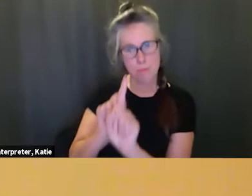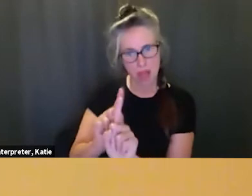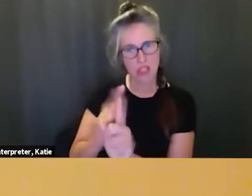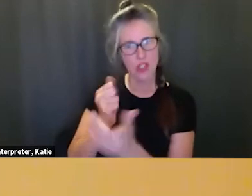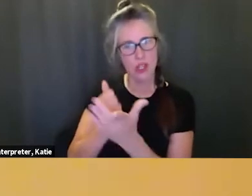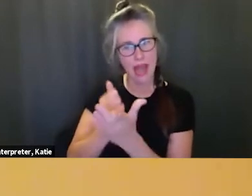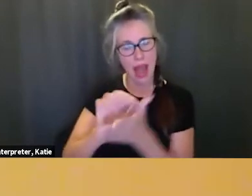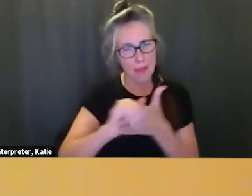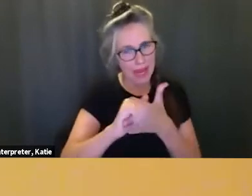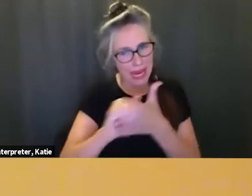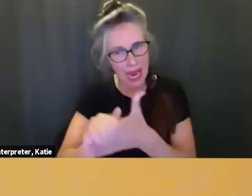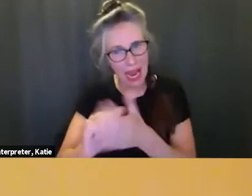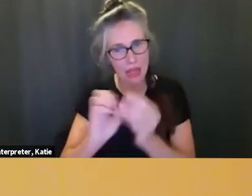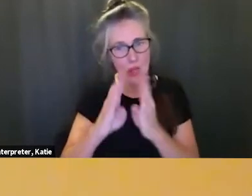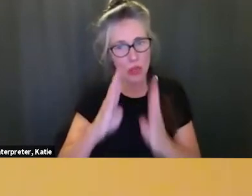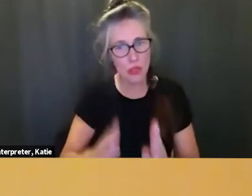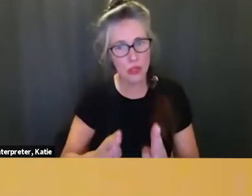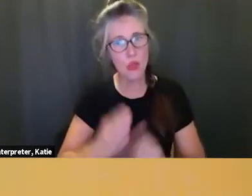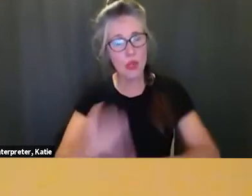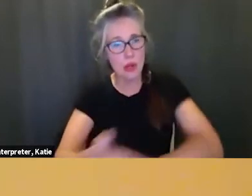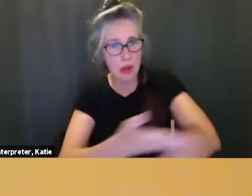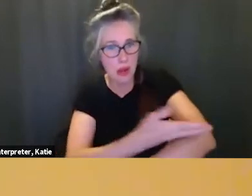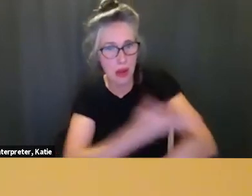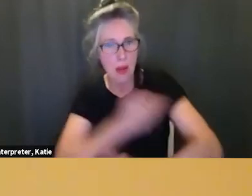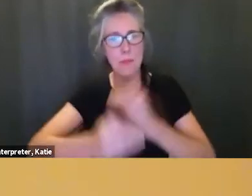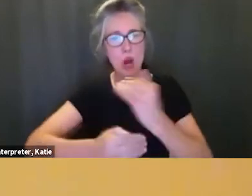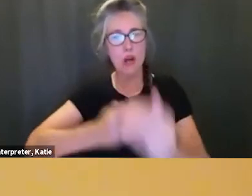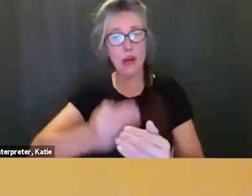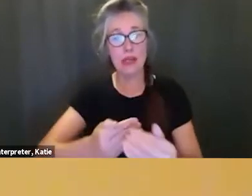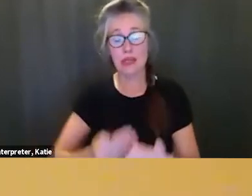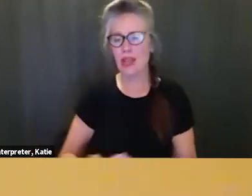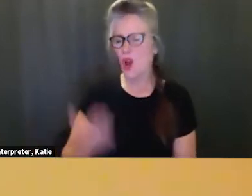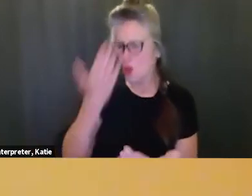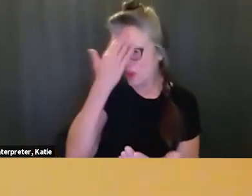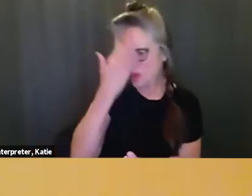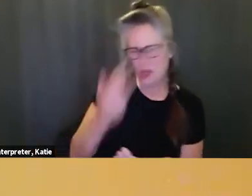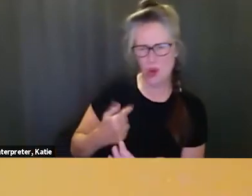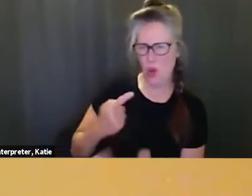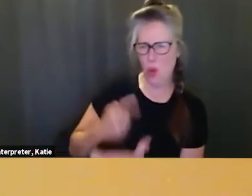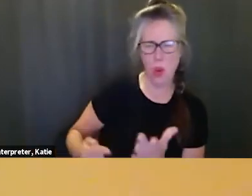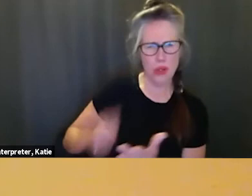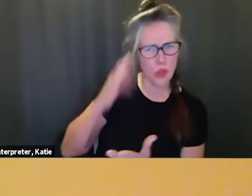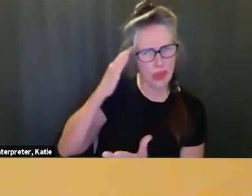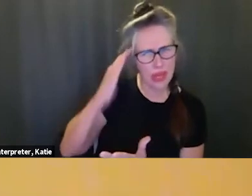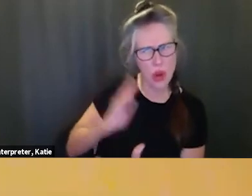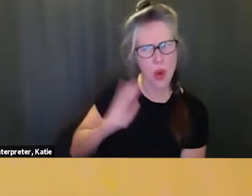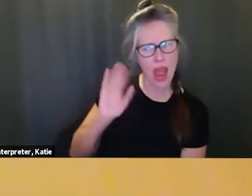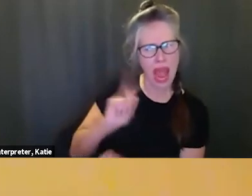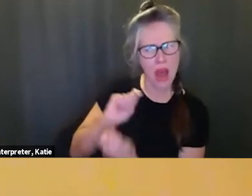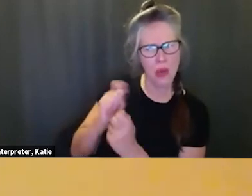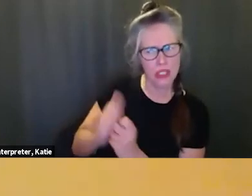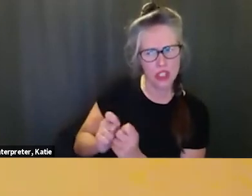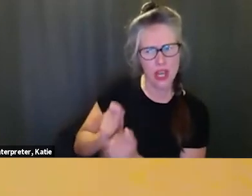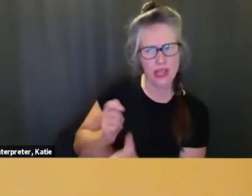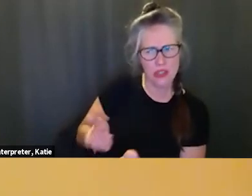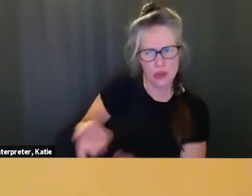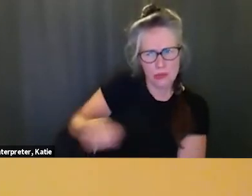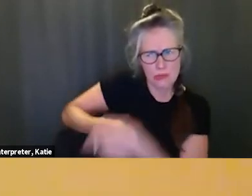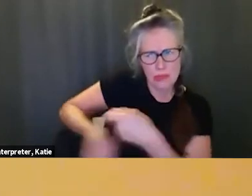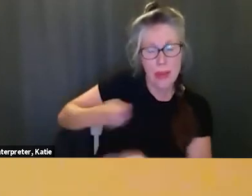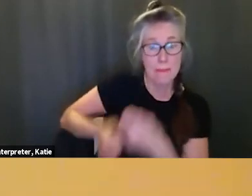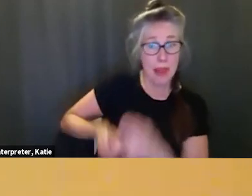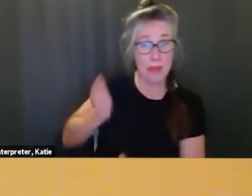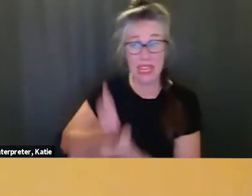progress. As we want to know what our kids know and where we need to make adjustments, whether it's through